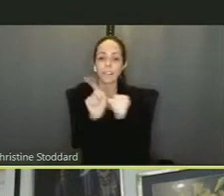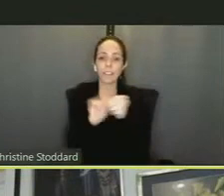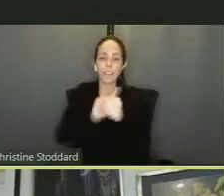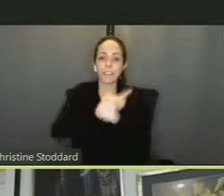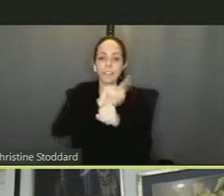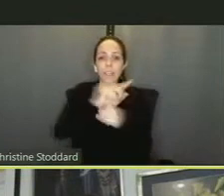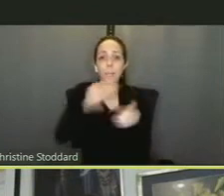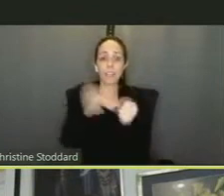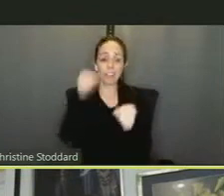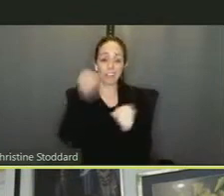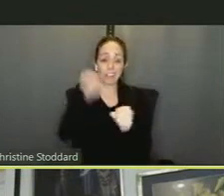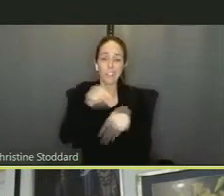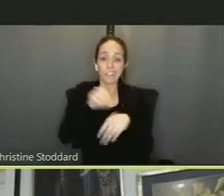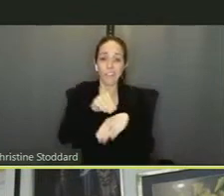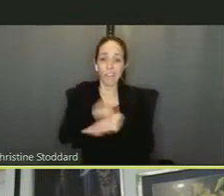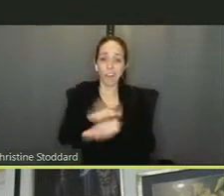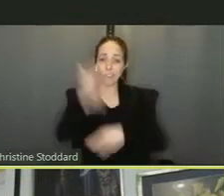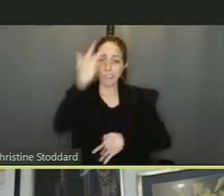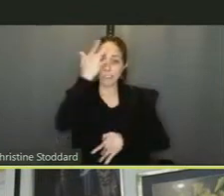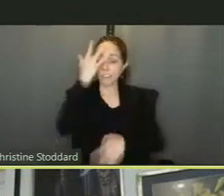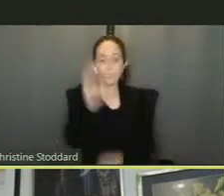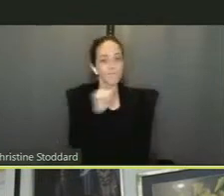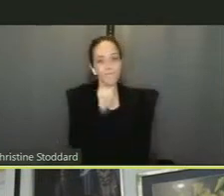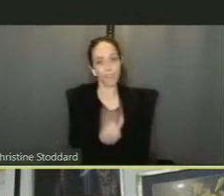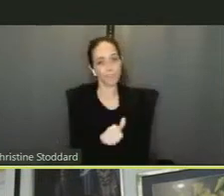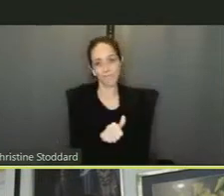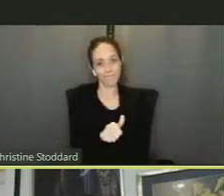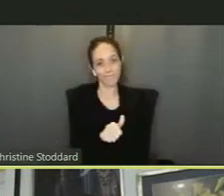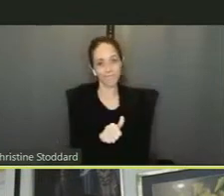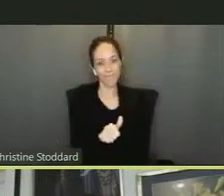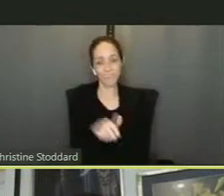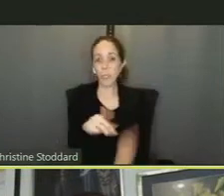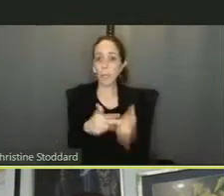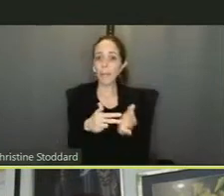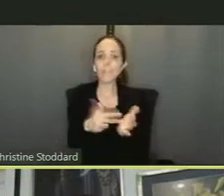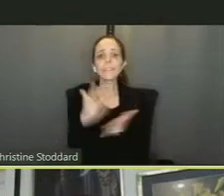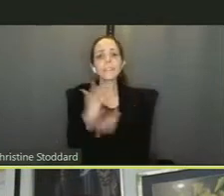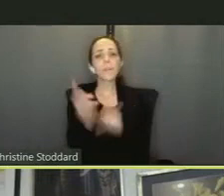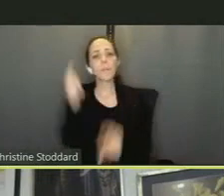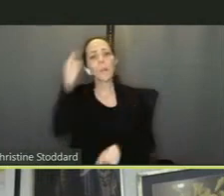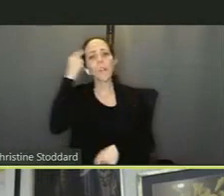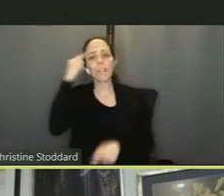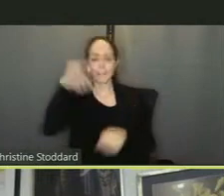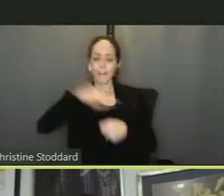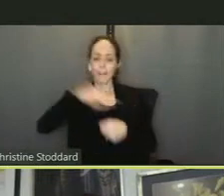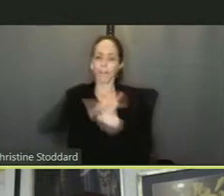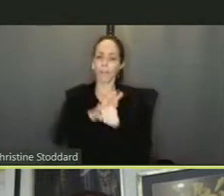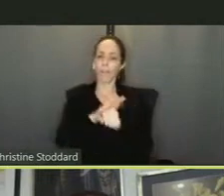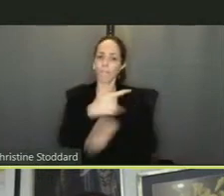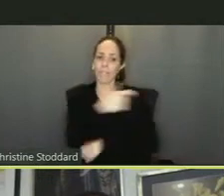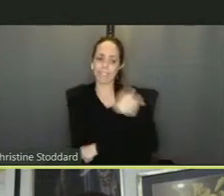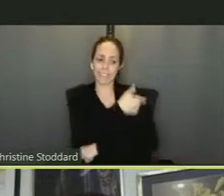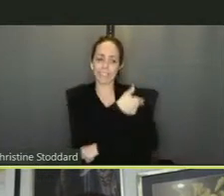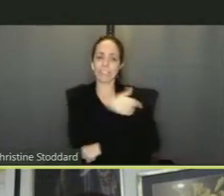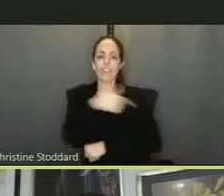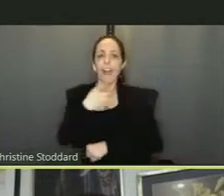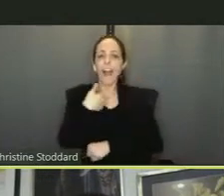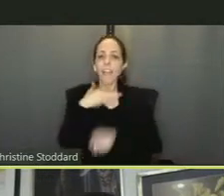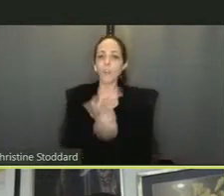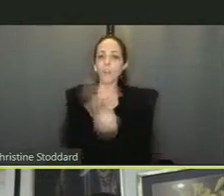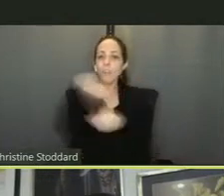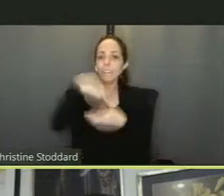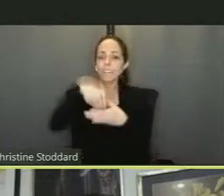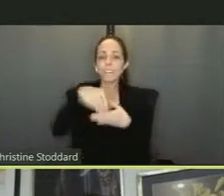They don't even use an inactivated form of the COVID. Another myth is that if you get the vaccine, you could get a positive